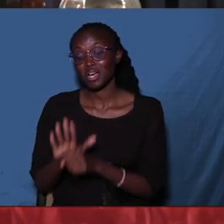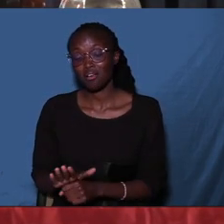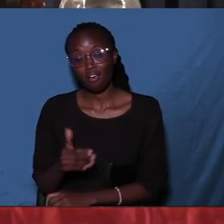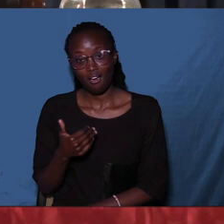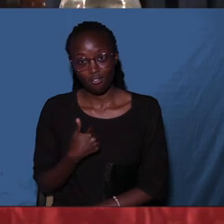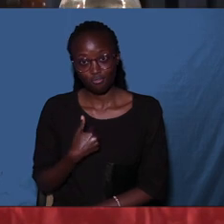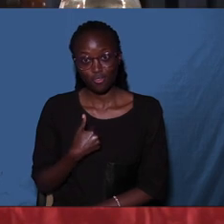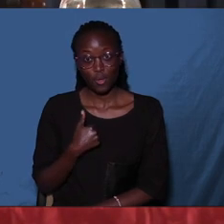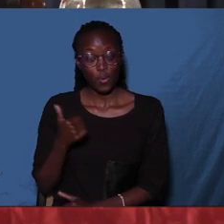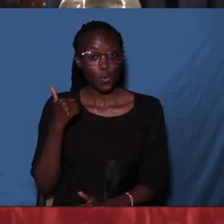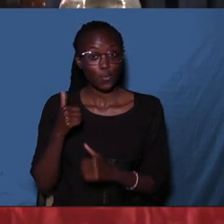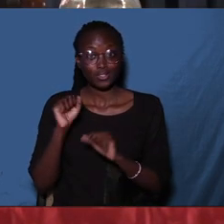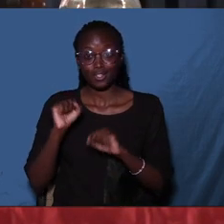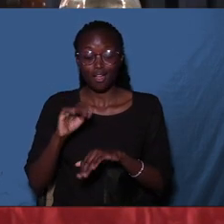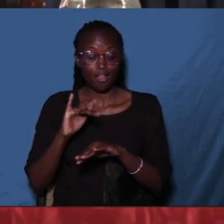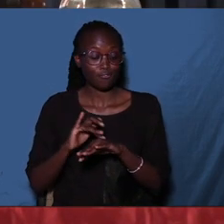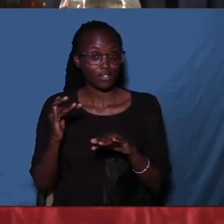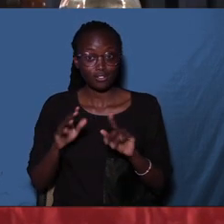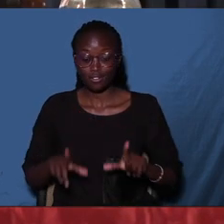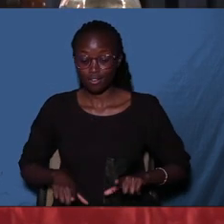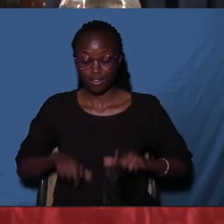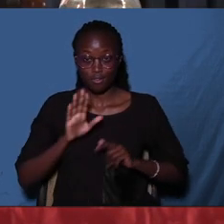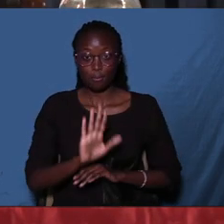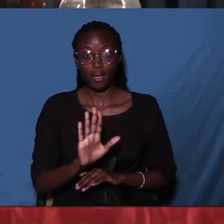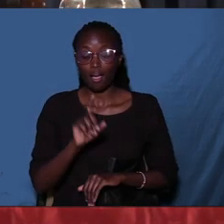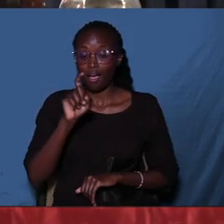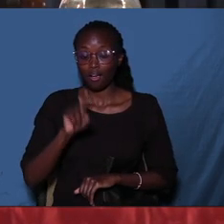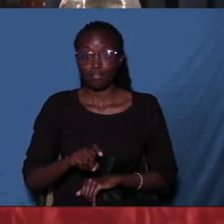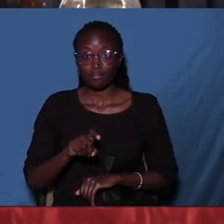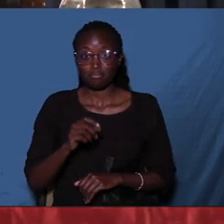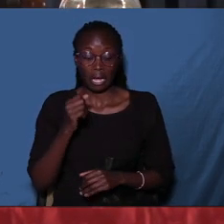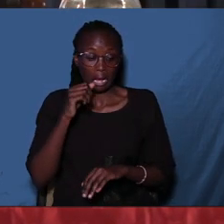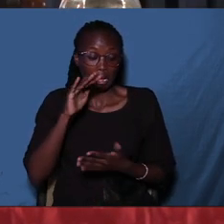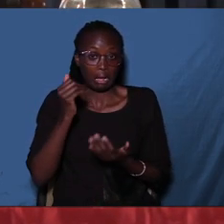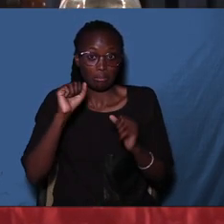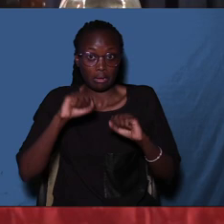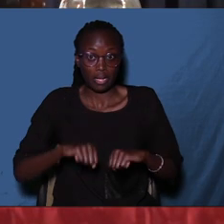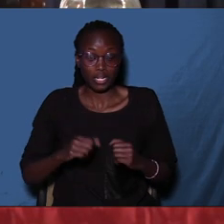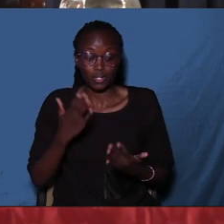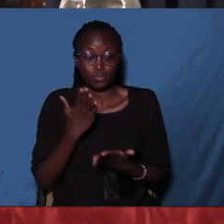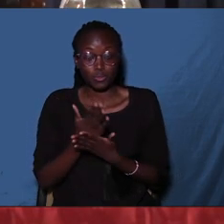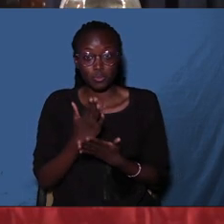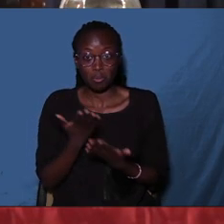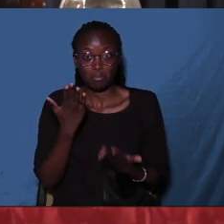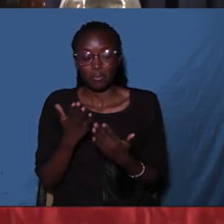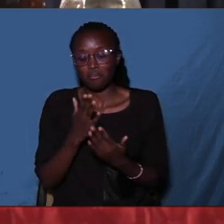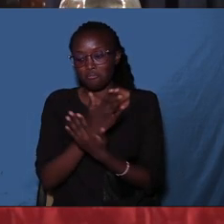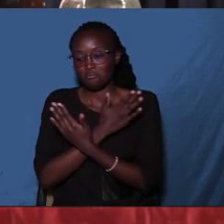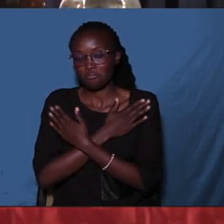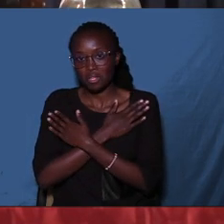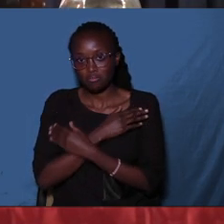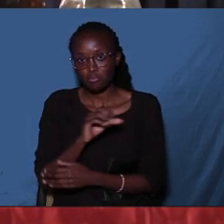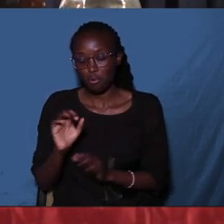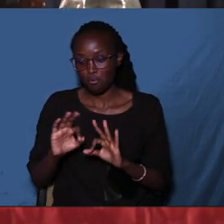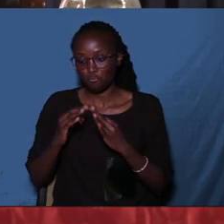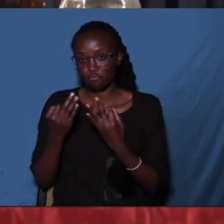life, will cost you your friends, will cost you even your family members because you're standing for Christ. So St.